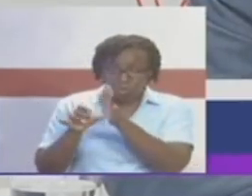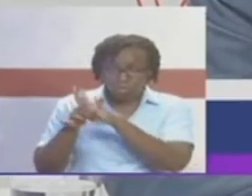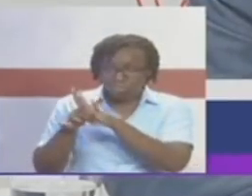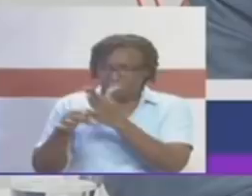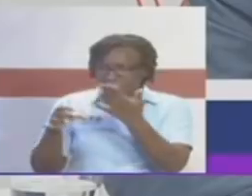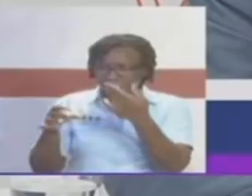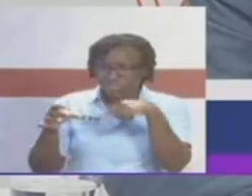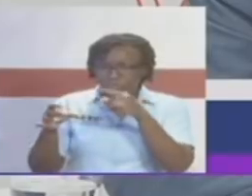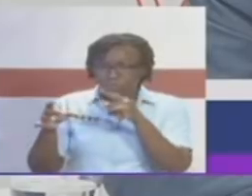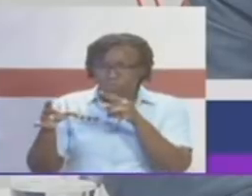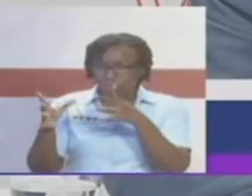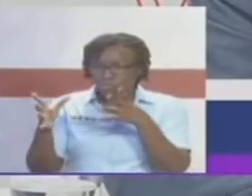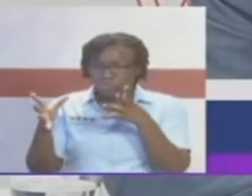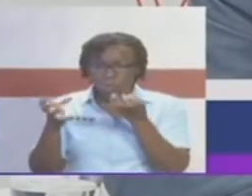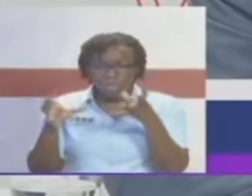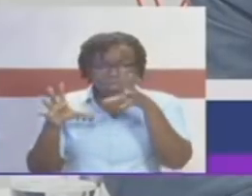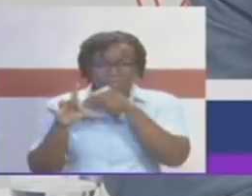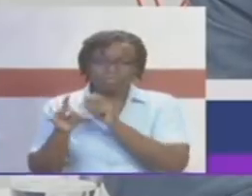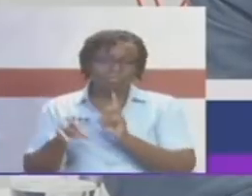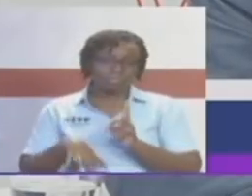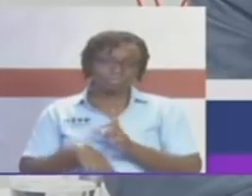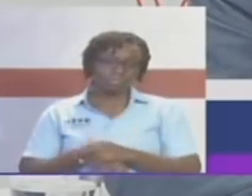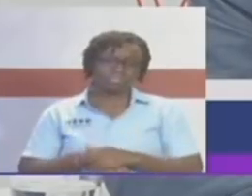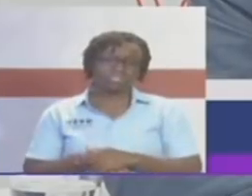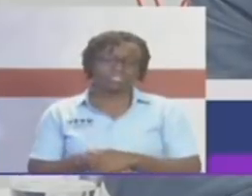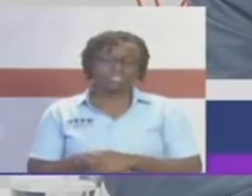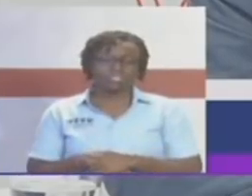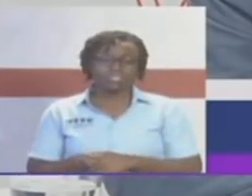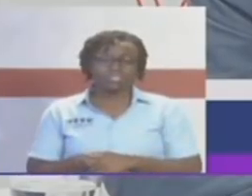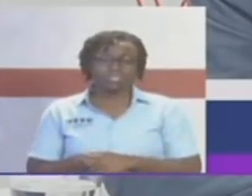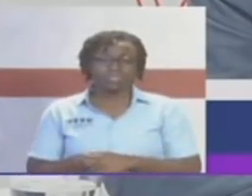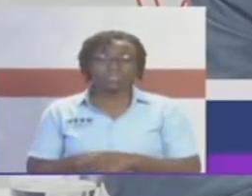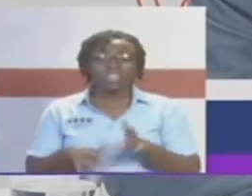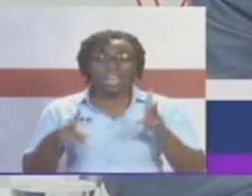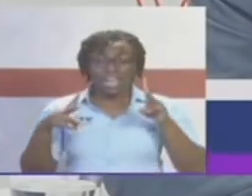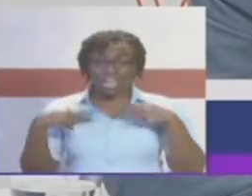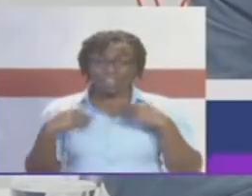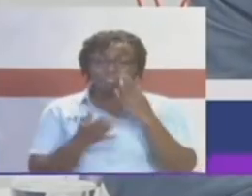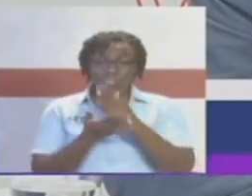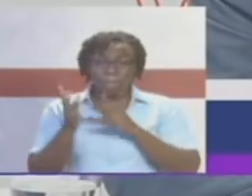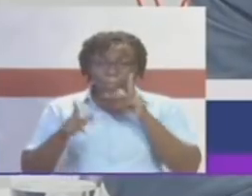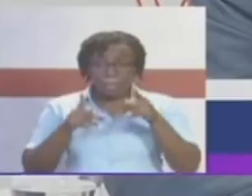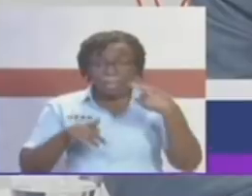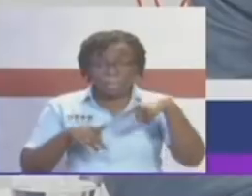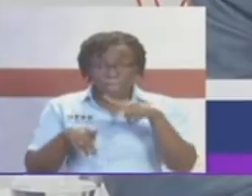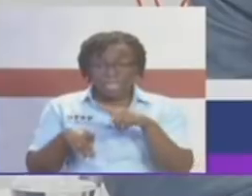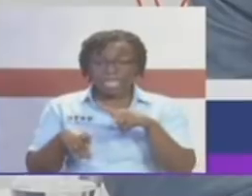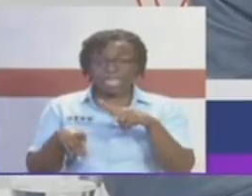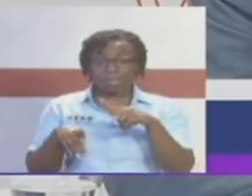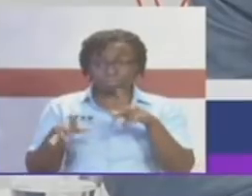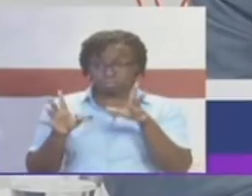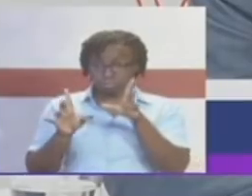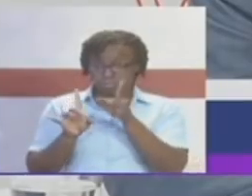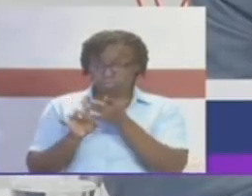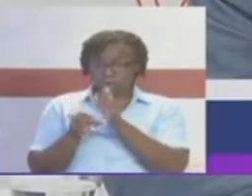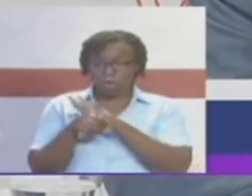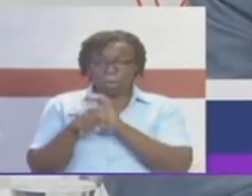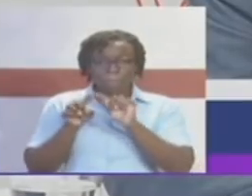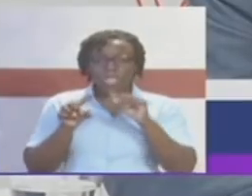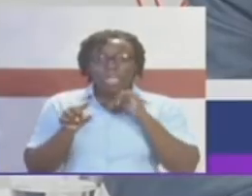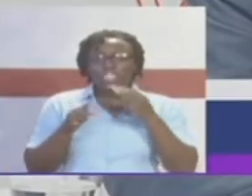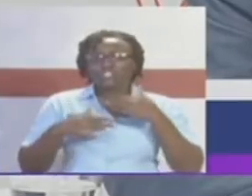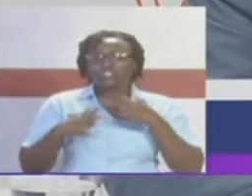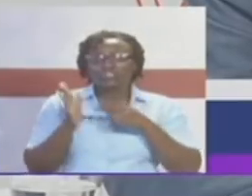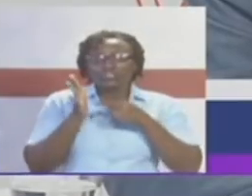feel ill. Because there are, of course, some asymptomatic positives that are roaming around, but if you have been